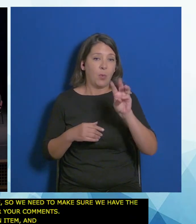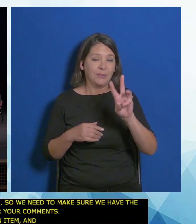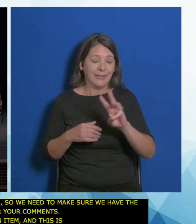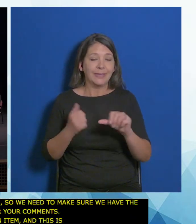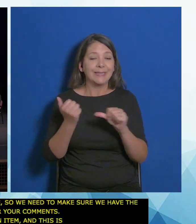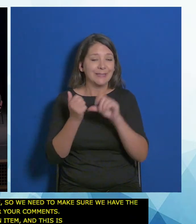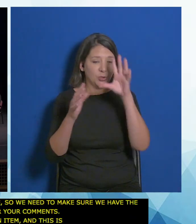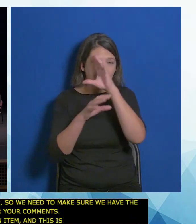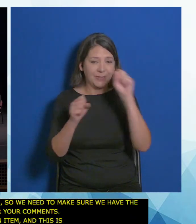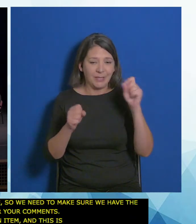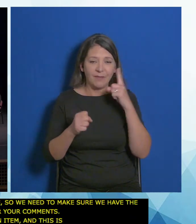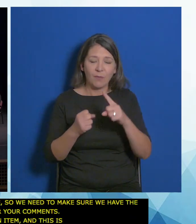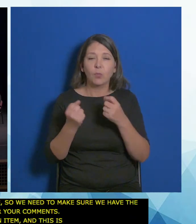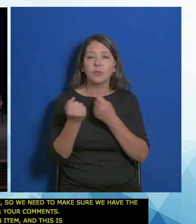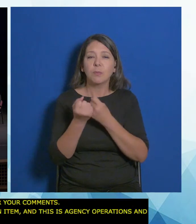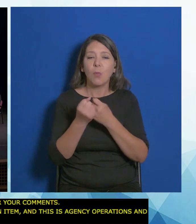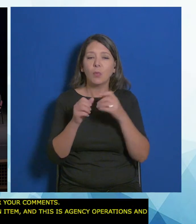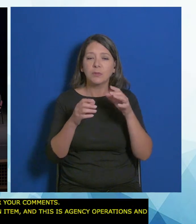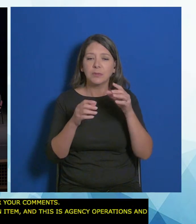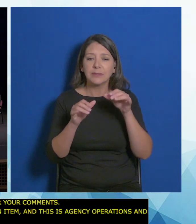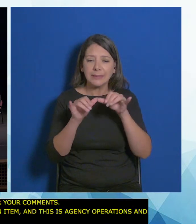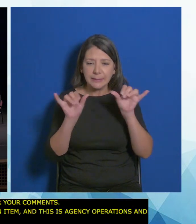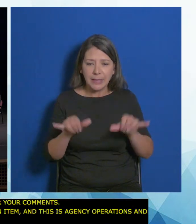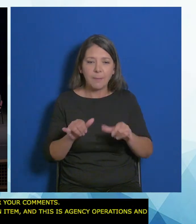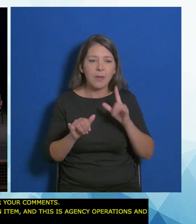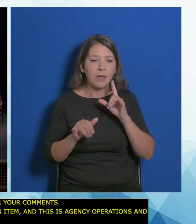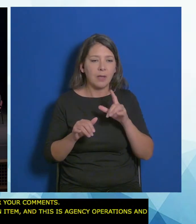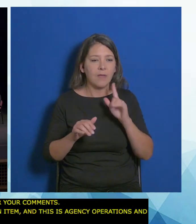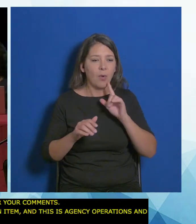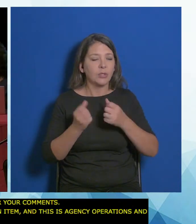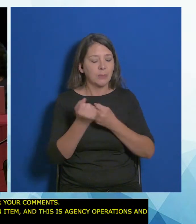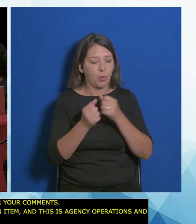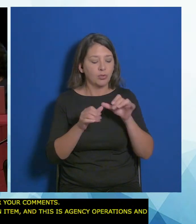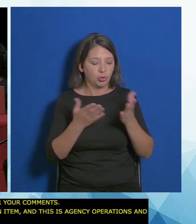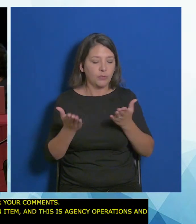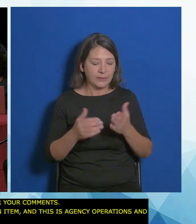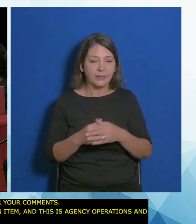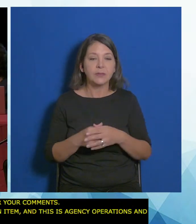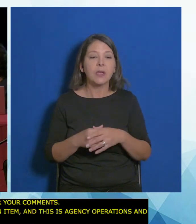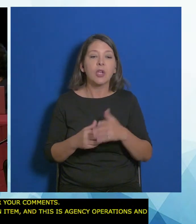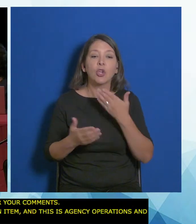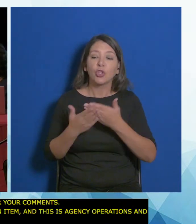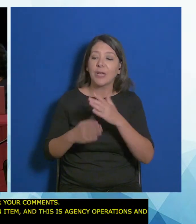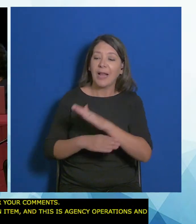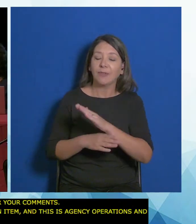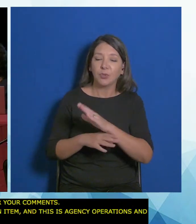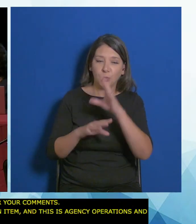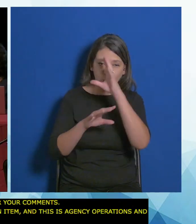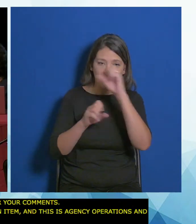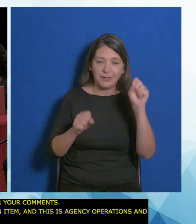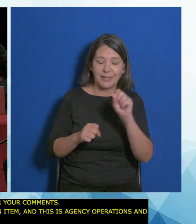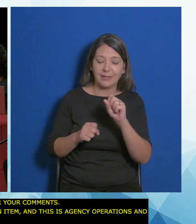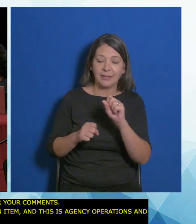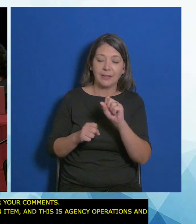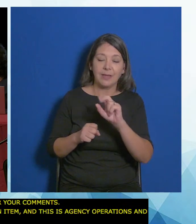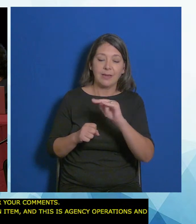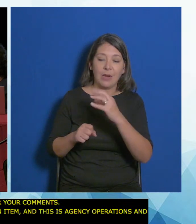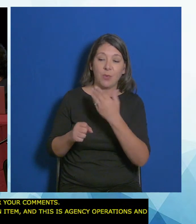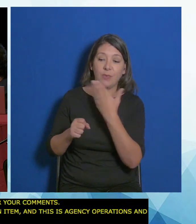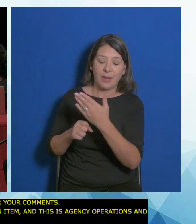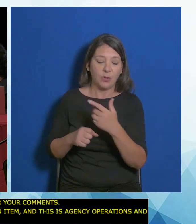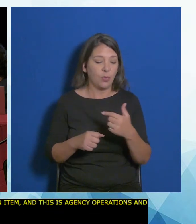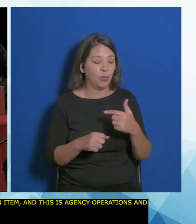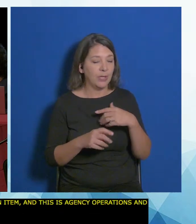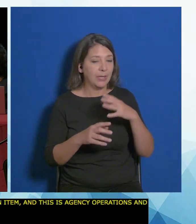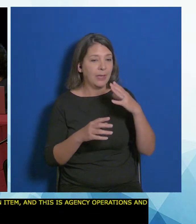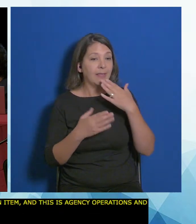Services, Assistant Superintendent Cooper. Good afternoon, Board President Nigro, Superintendent Reichman, Assistant